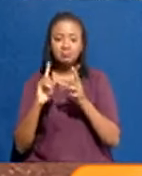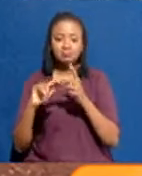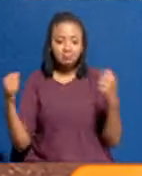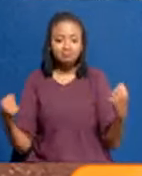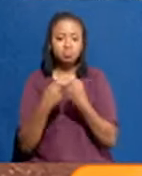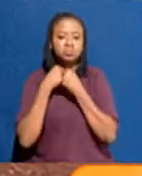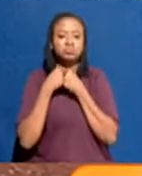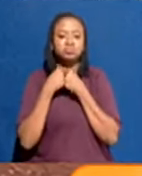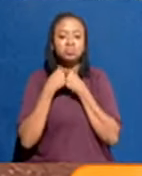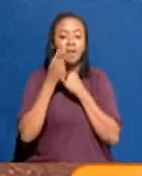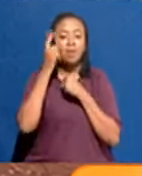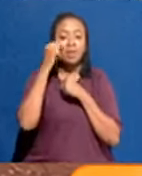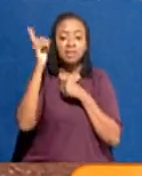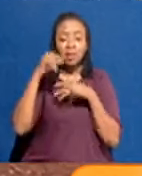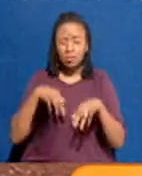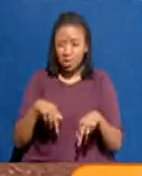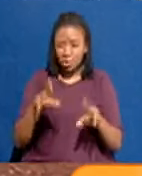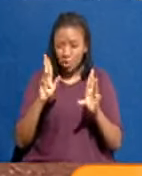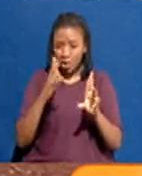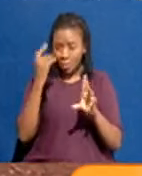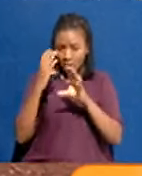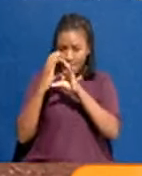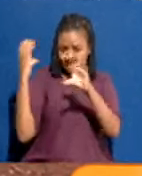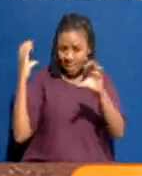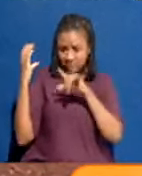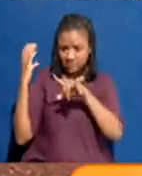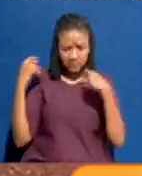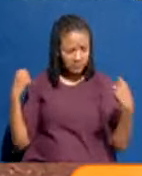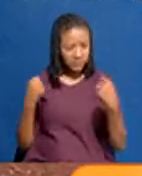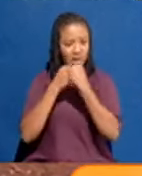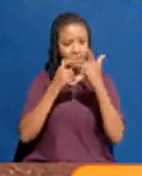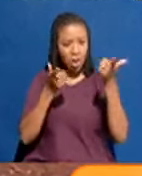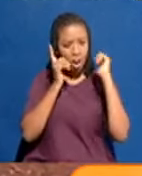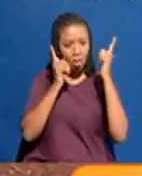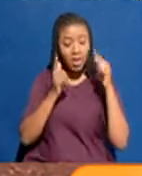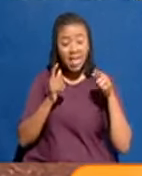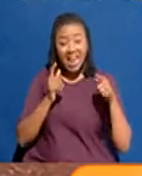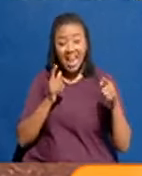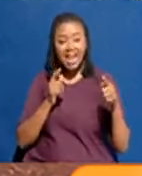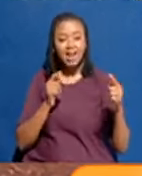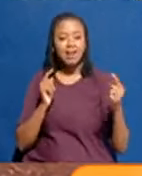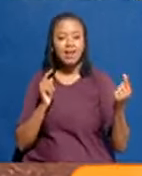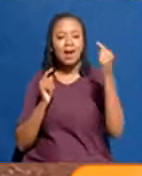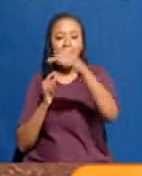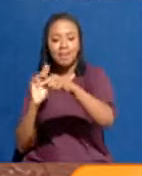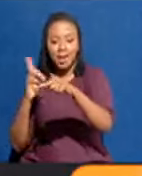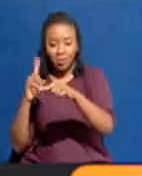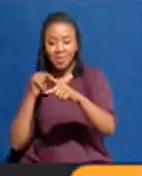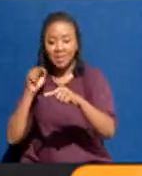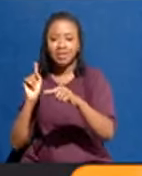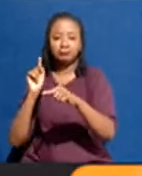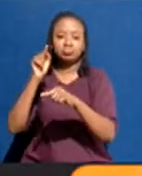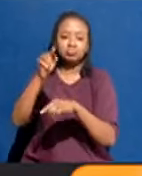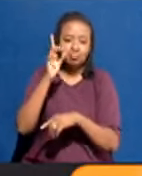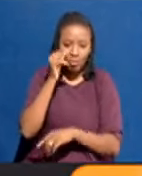highway. The accident occurred when a bus collided head-on with a trailer that was heading in to Nairobi. County Police